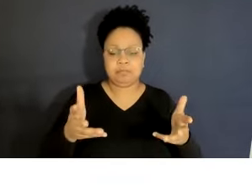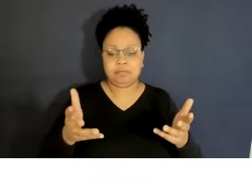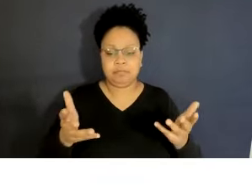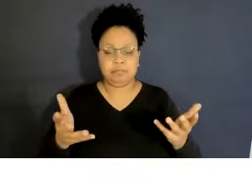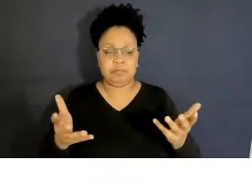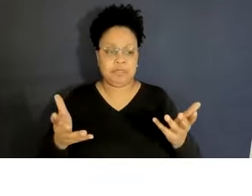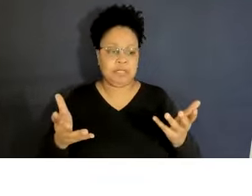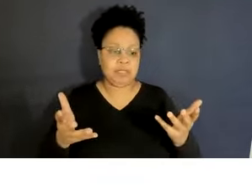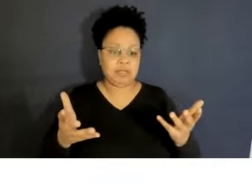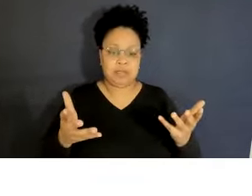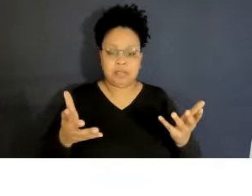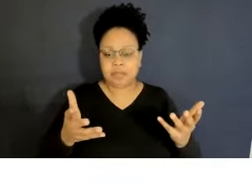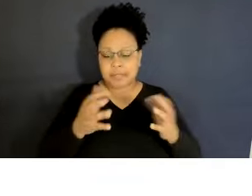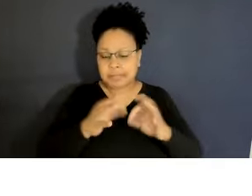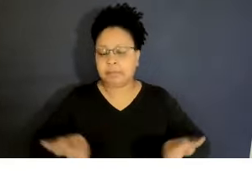should be noted.